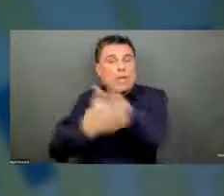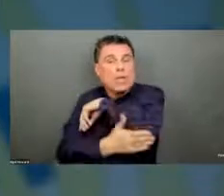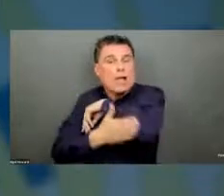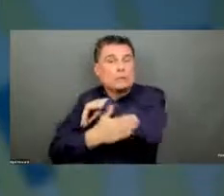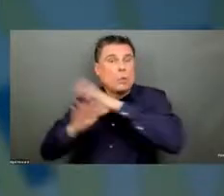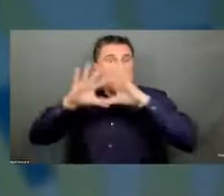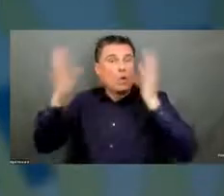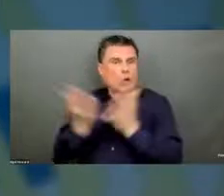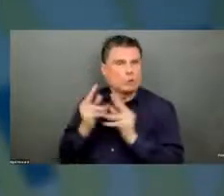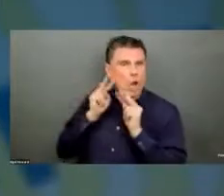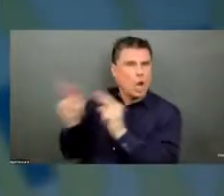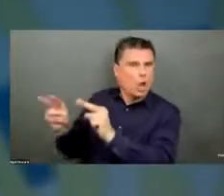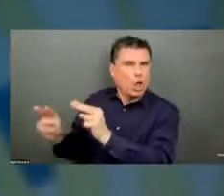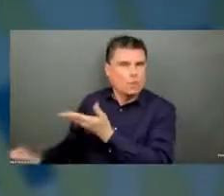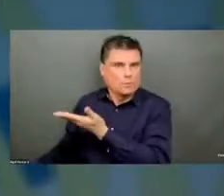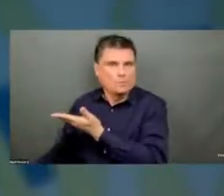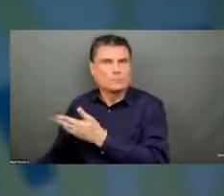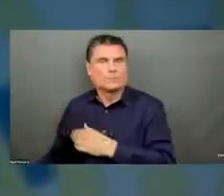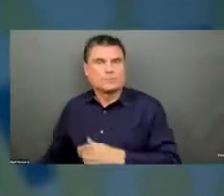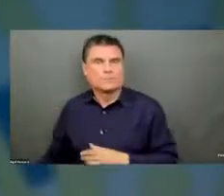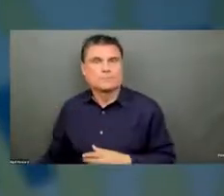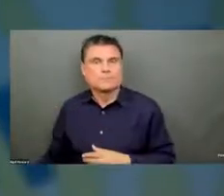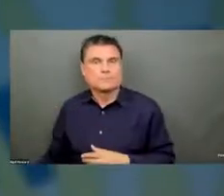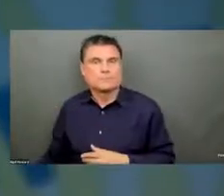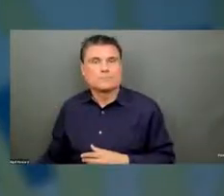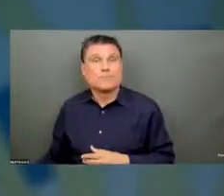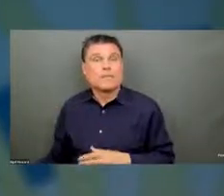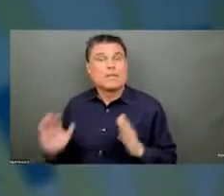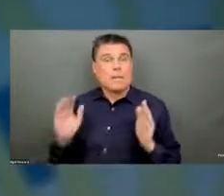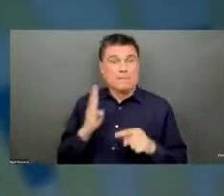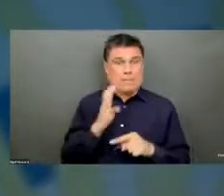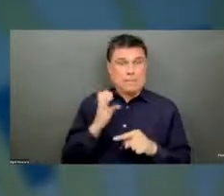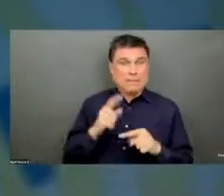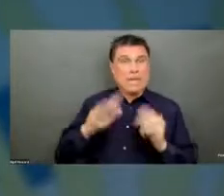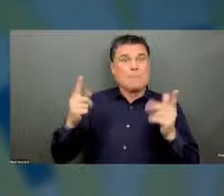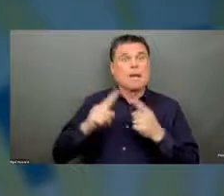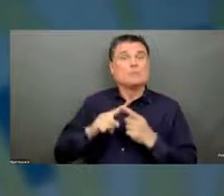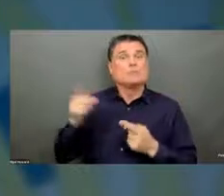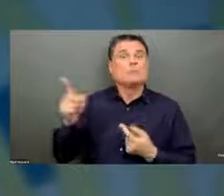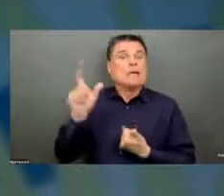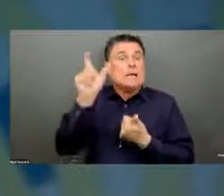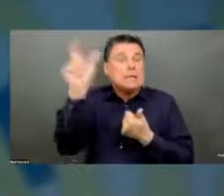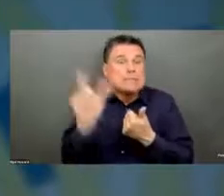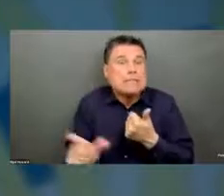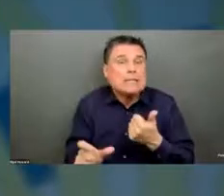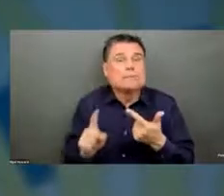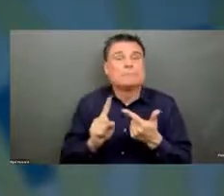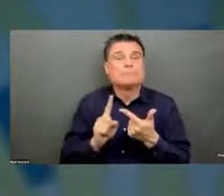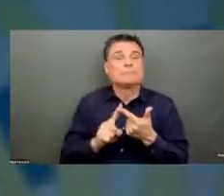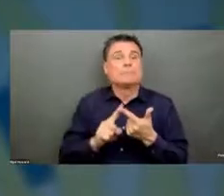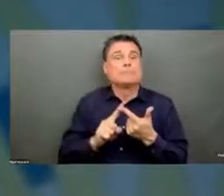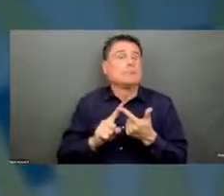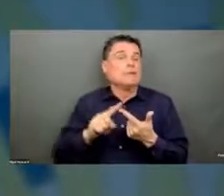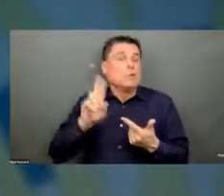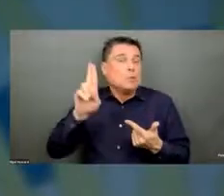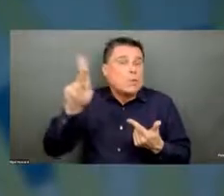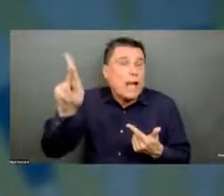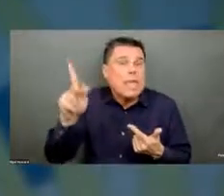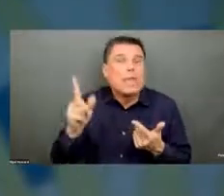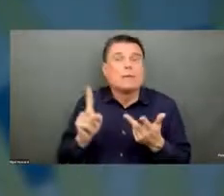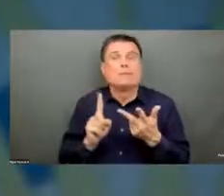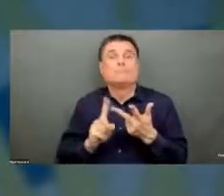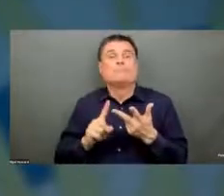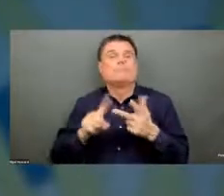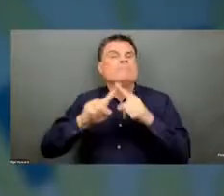the USA and the UK, we see again that we have quite low rates compared to international